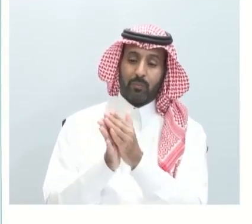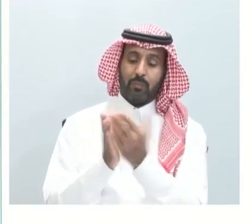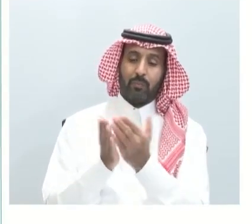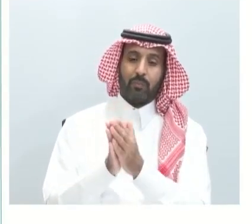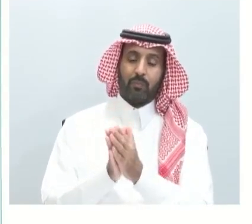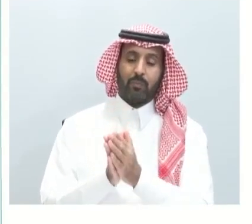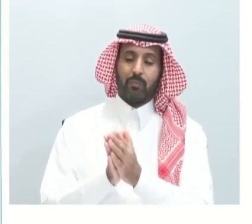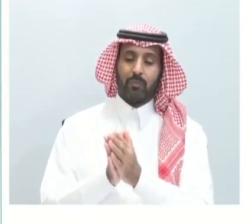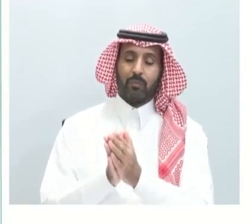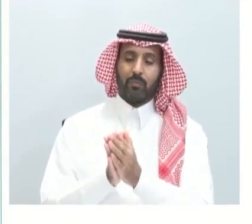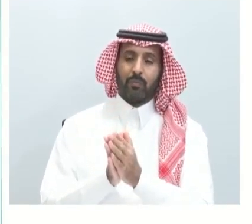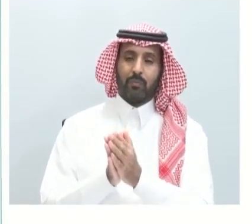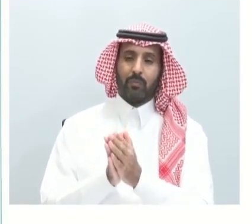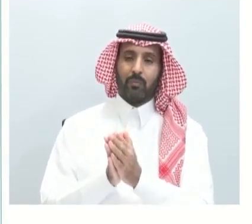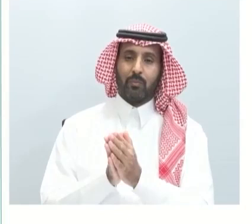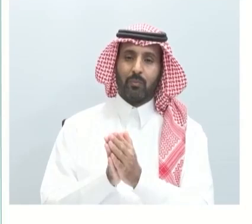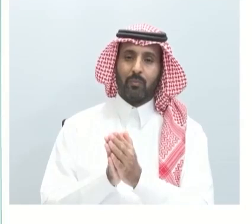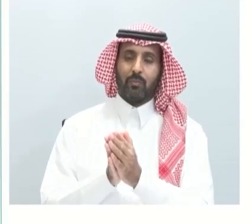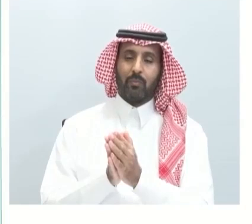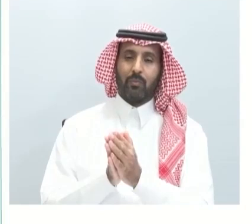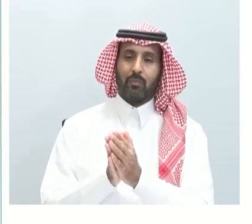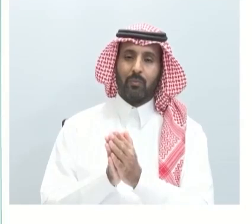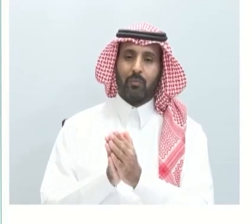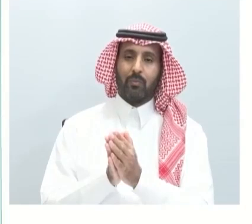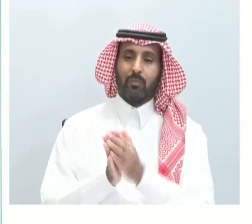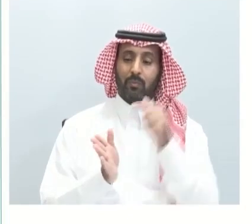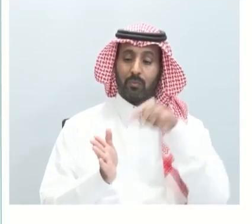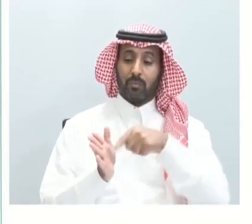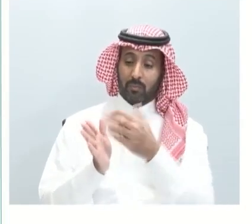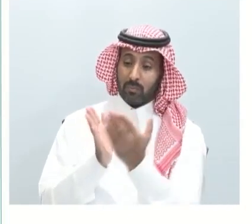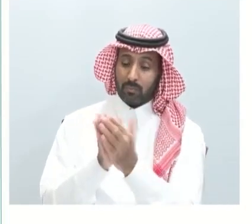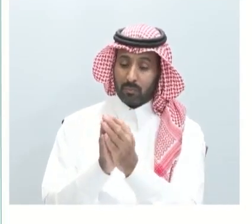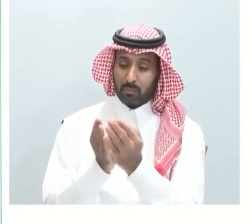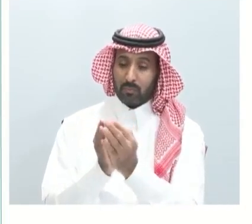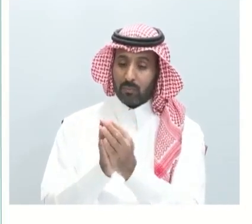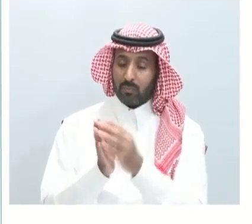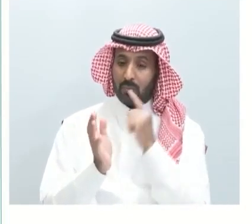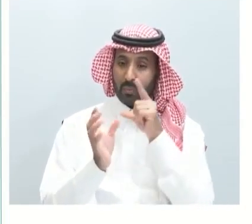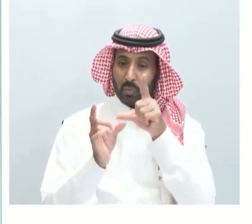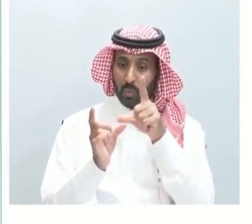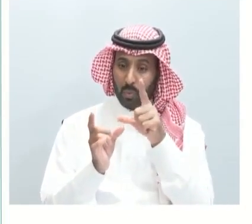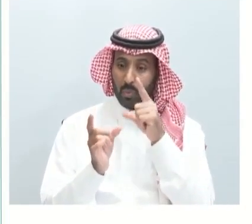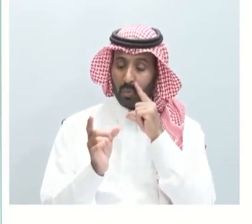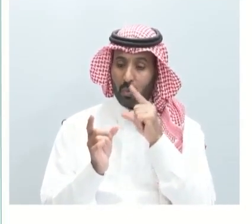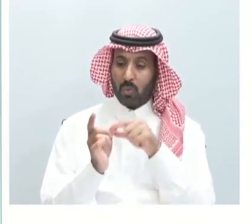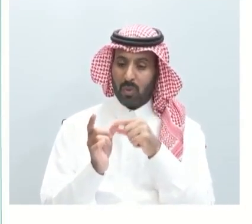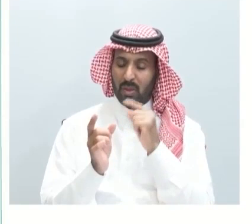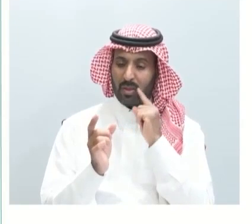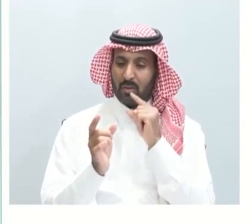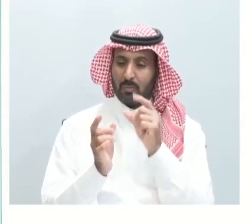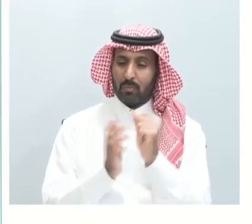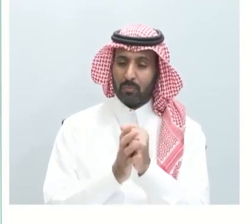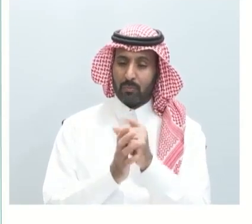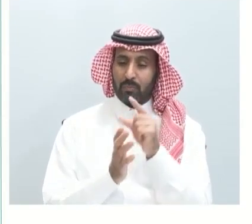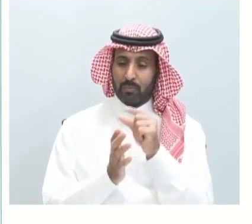one adjective. So let's see the answer here. This is a thick green book. What